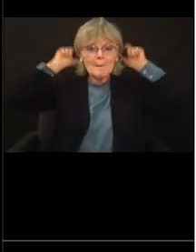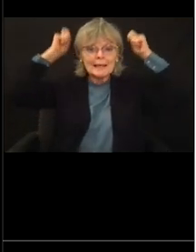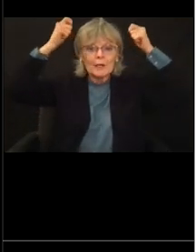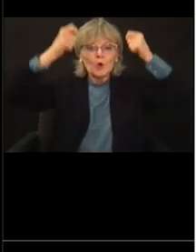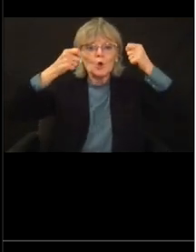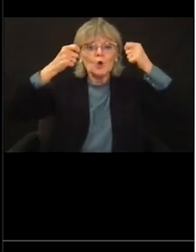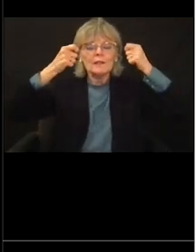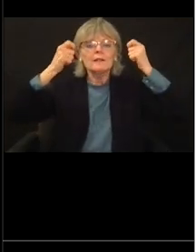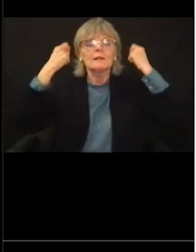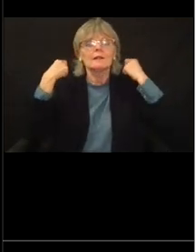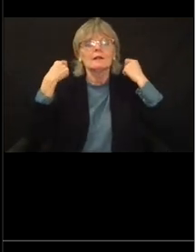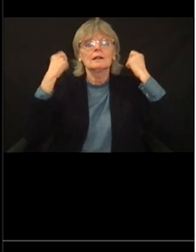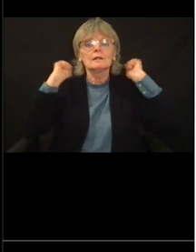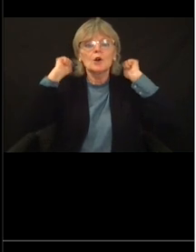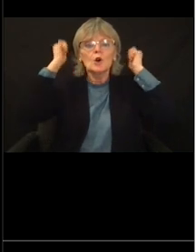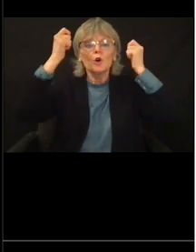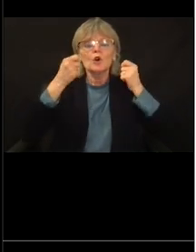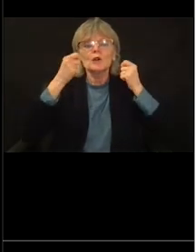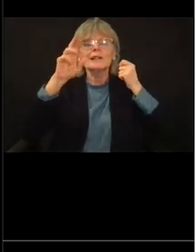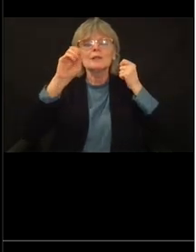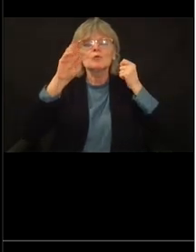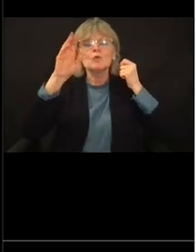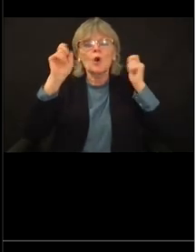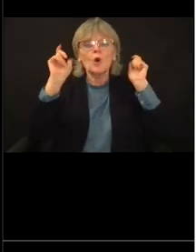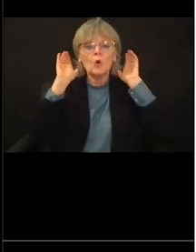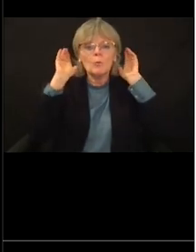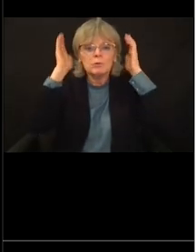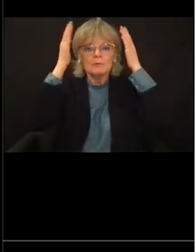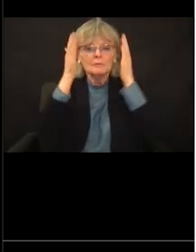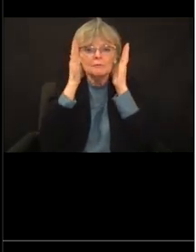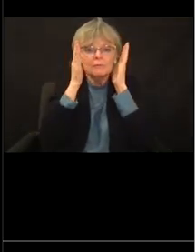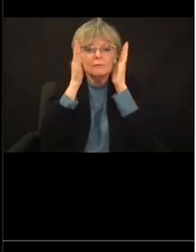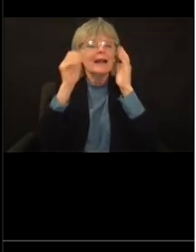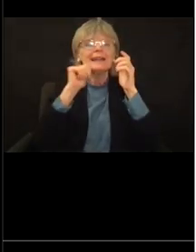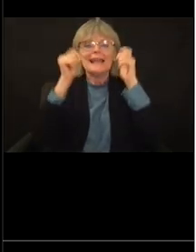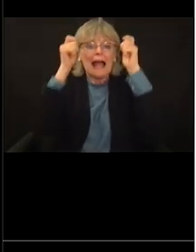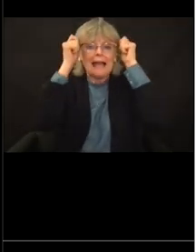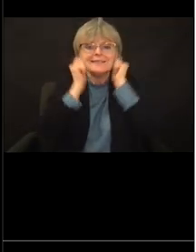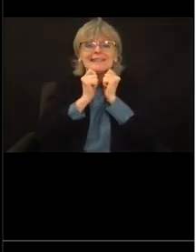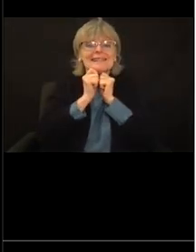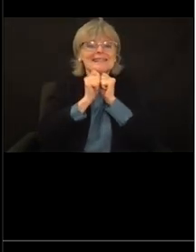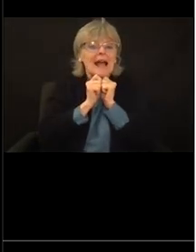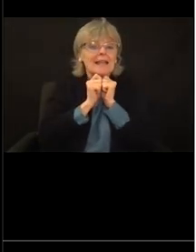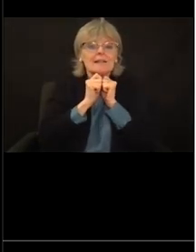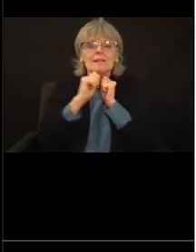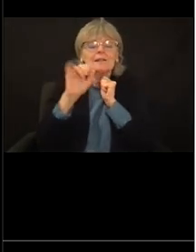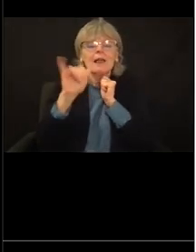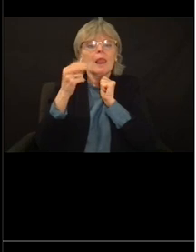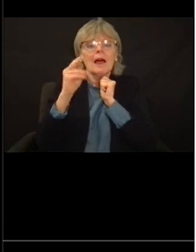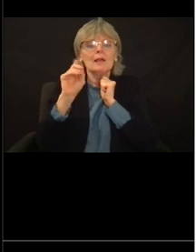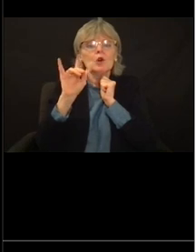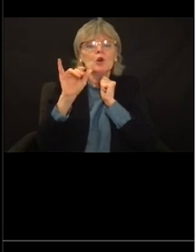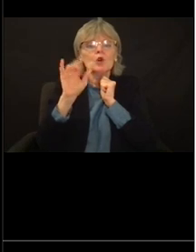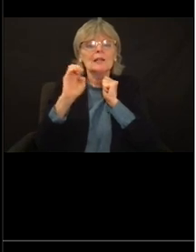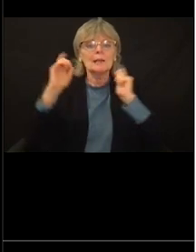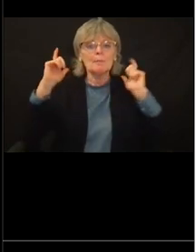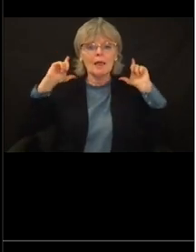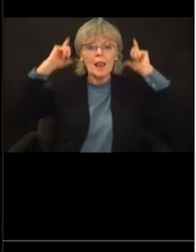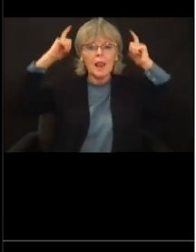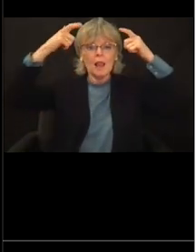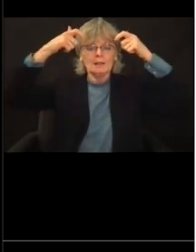like are all the way around their head. So they're not tight like a hoodie, but they're large and then they drape down